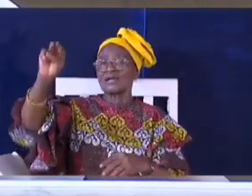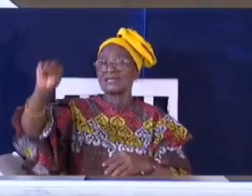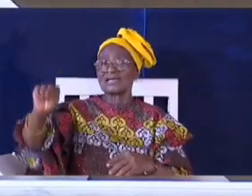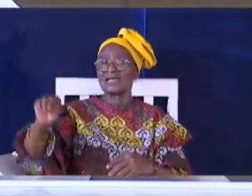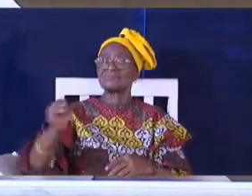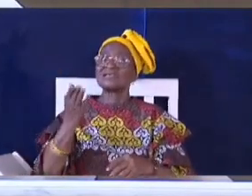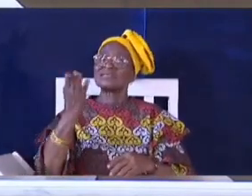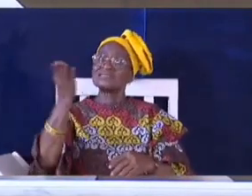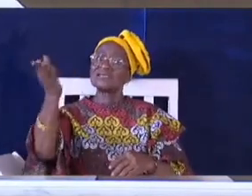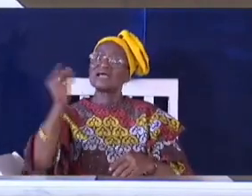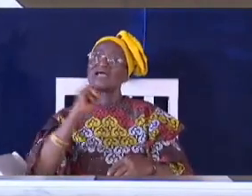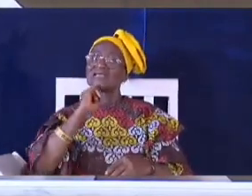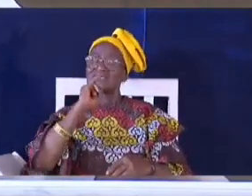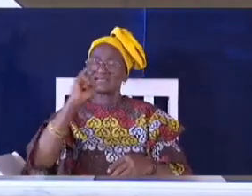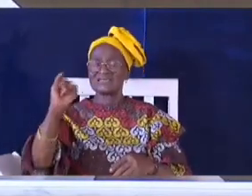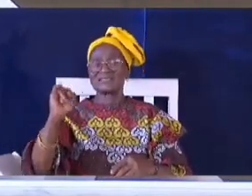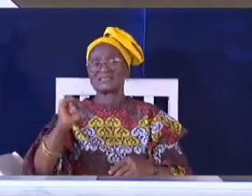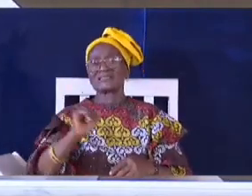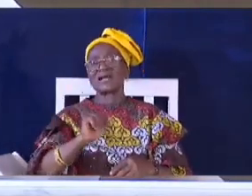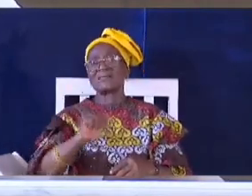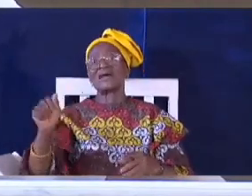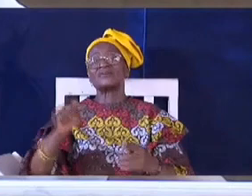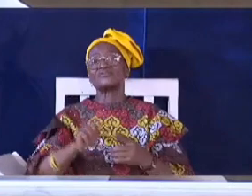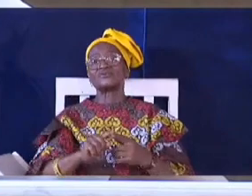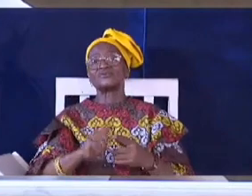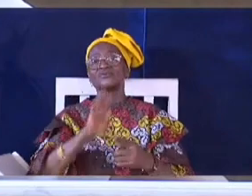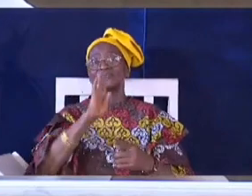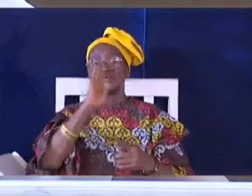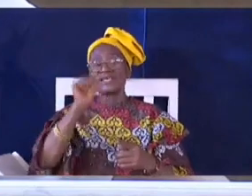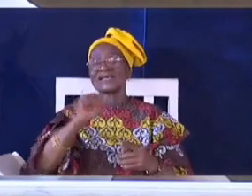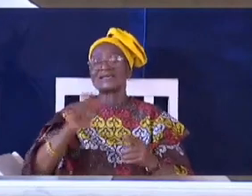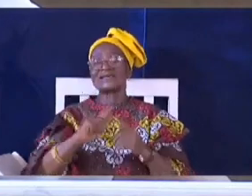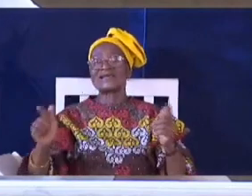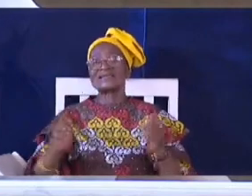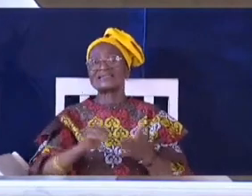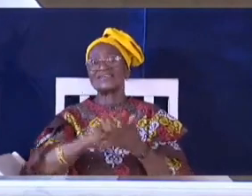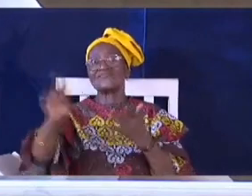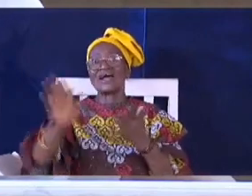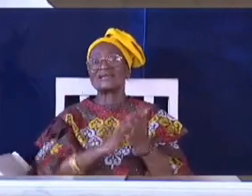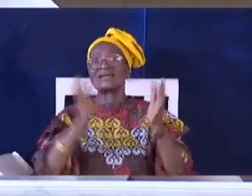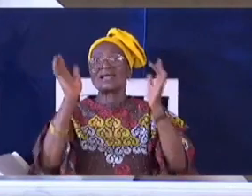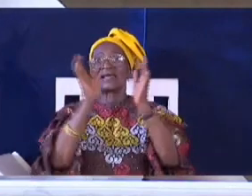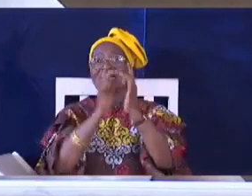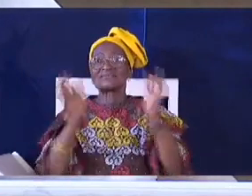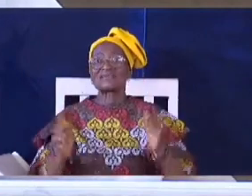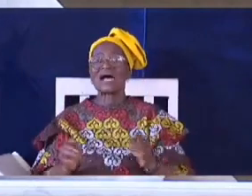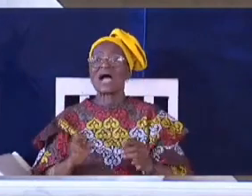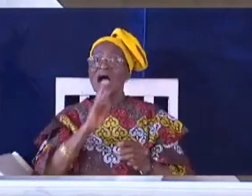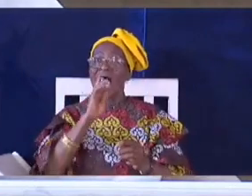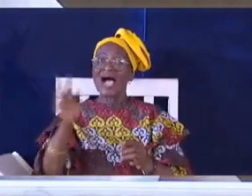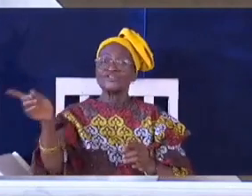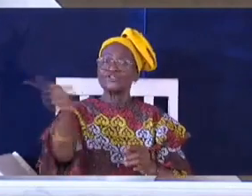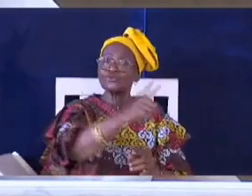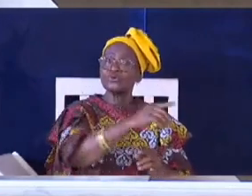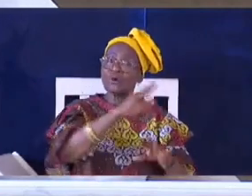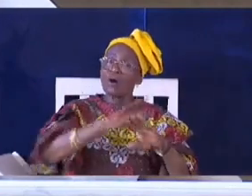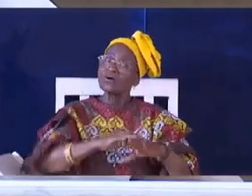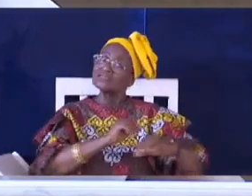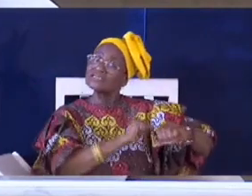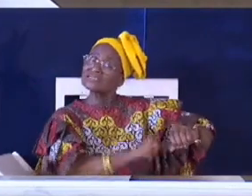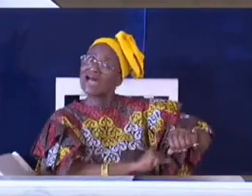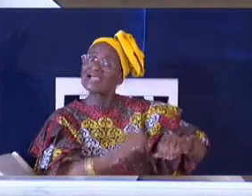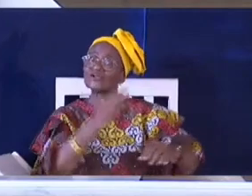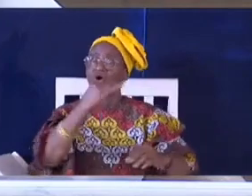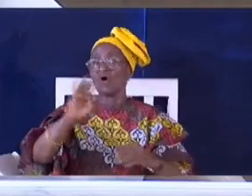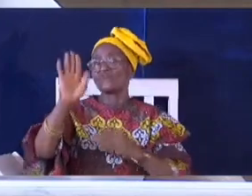There's about to be a great divine encounter. Are you on the side of God, or are